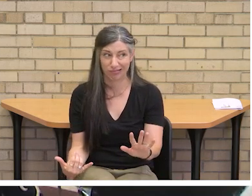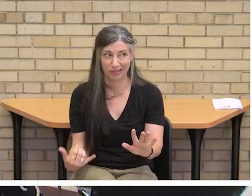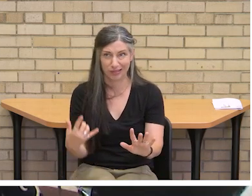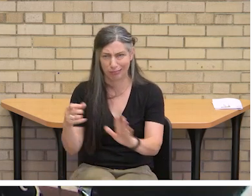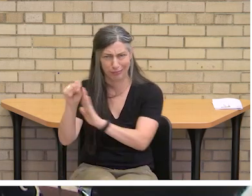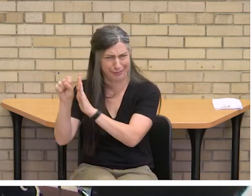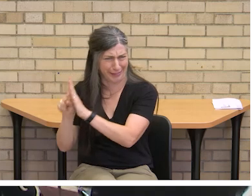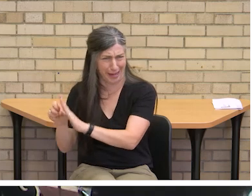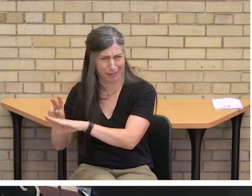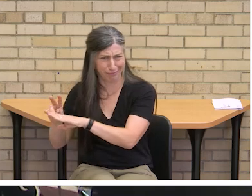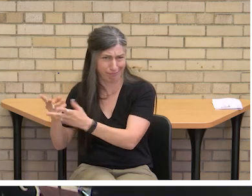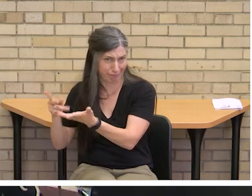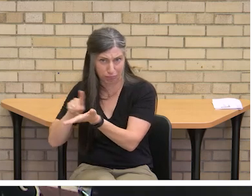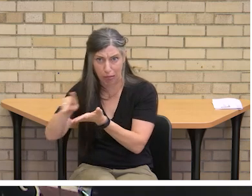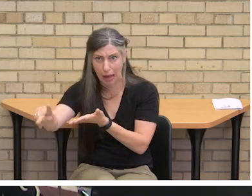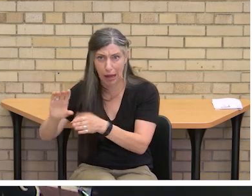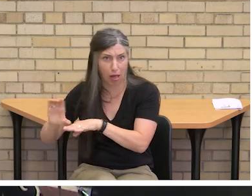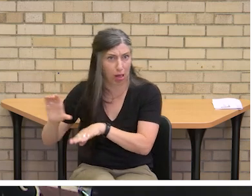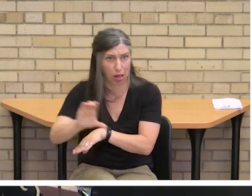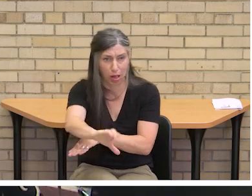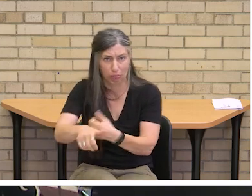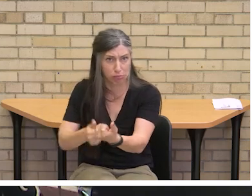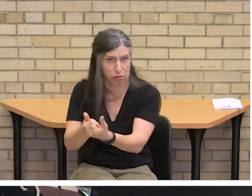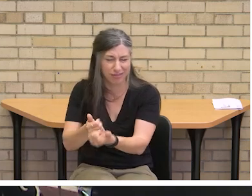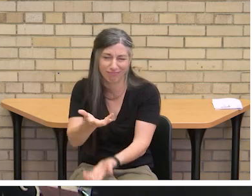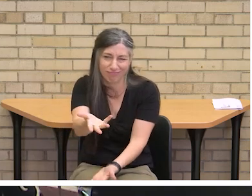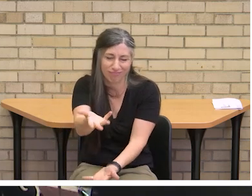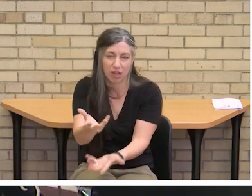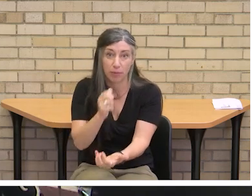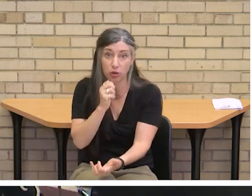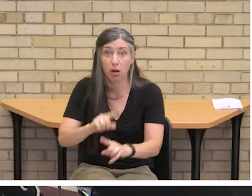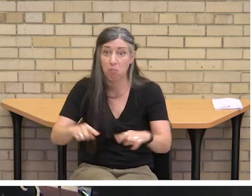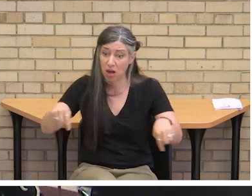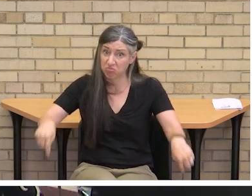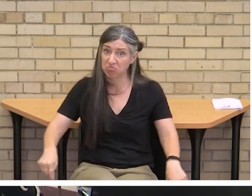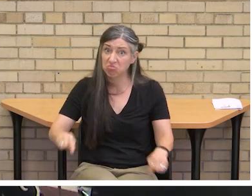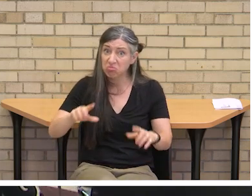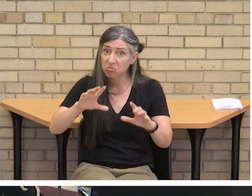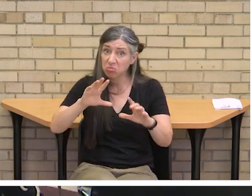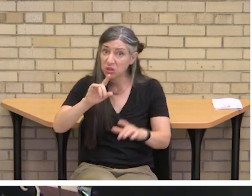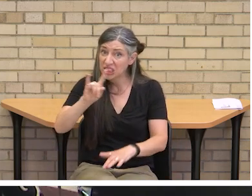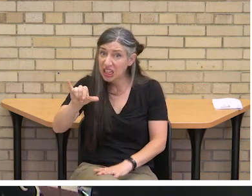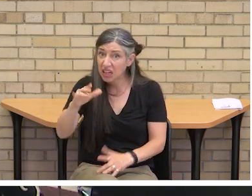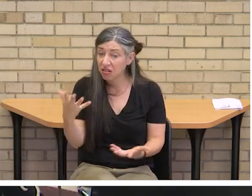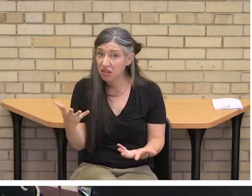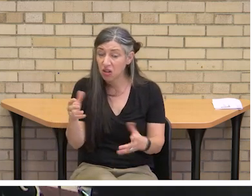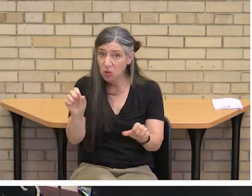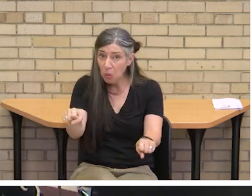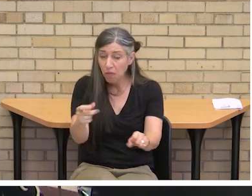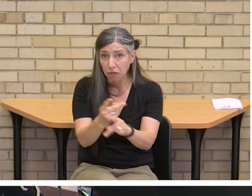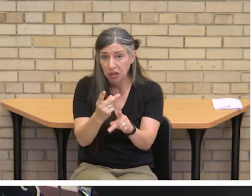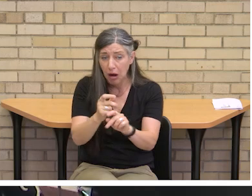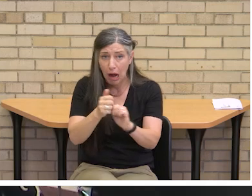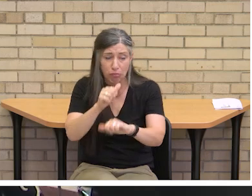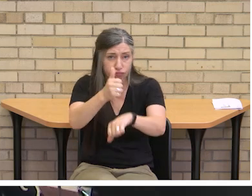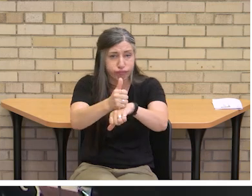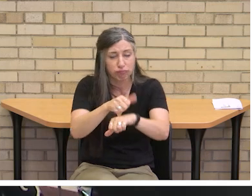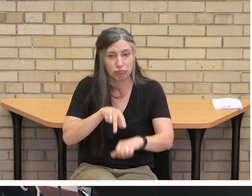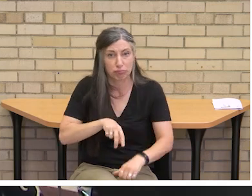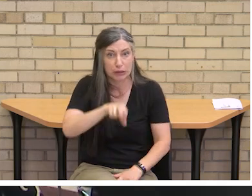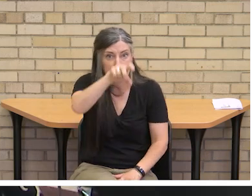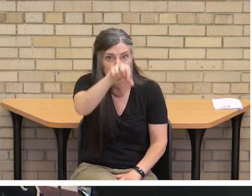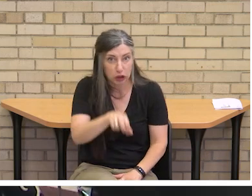state to finance, but perhaps the city could find a way